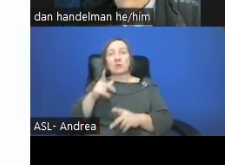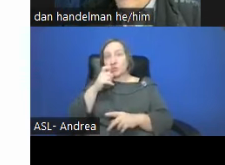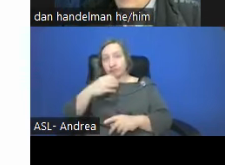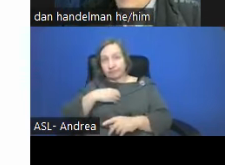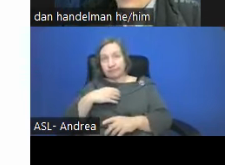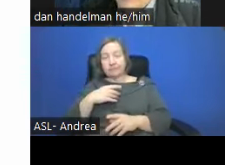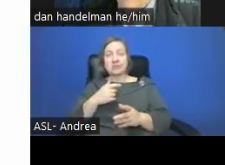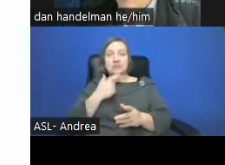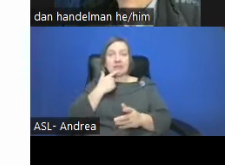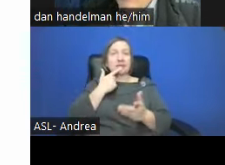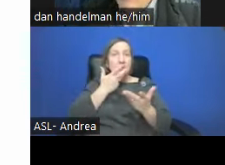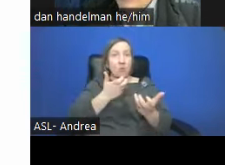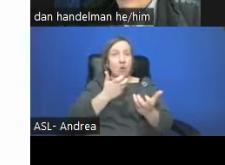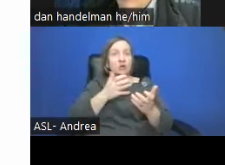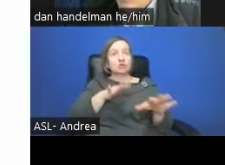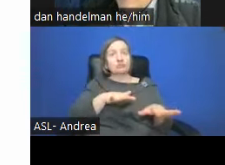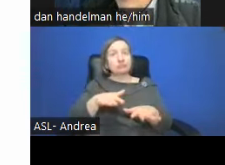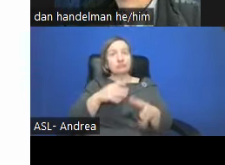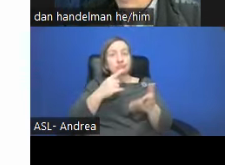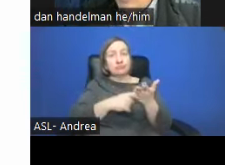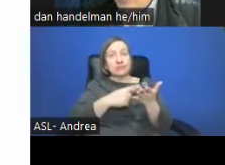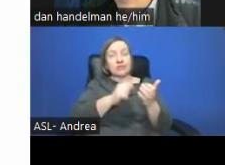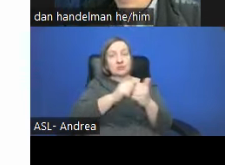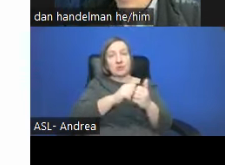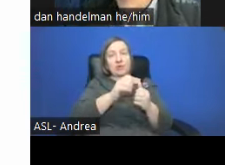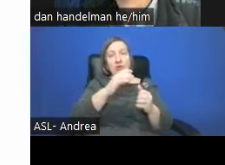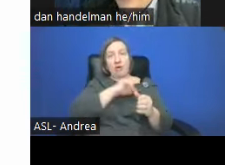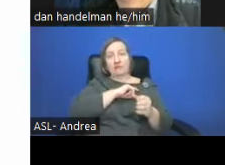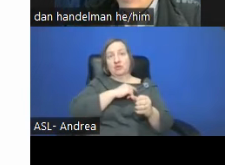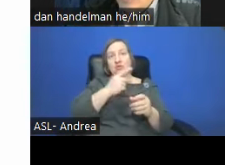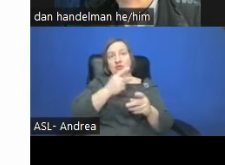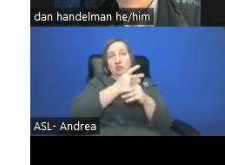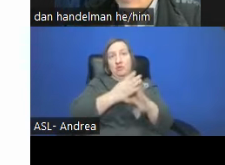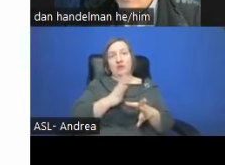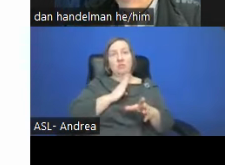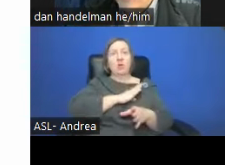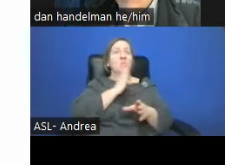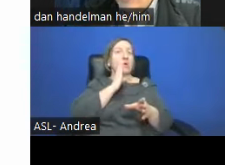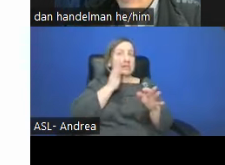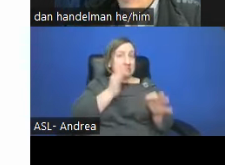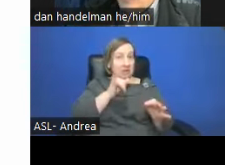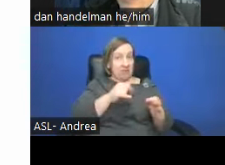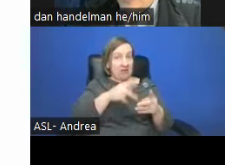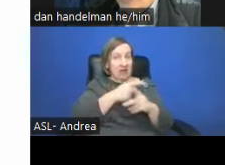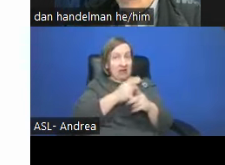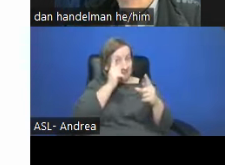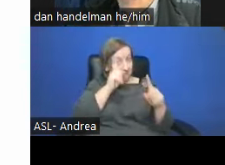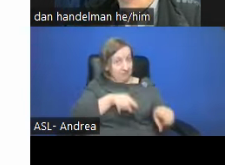interest in resolving the complaint informally through discussion with the officer supervisor, the board shall determine whether such resolution is